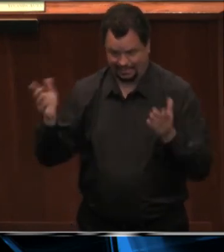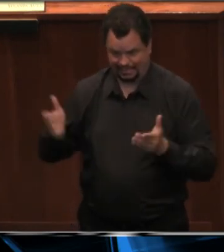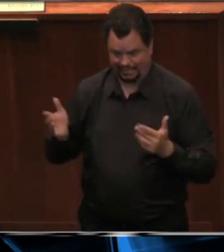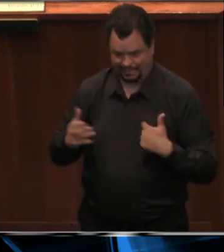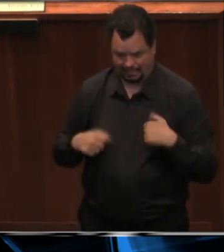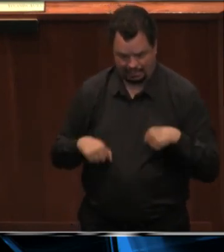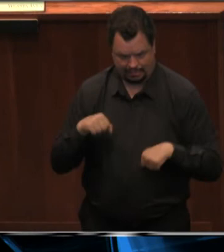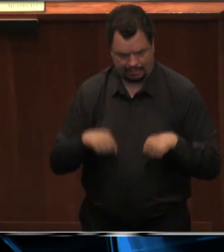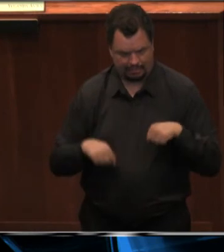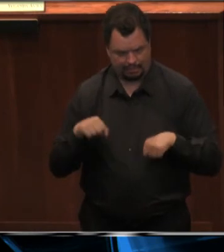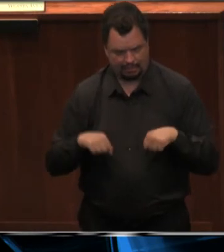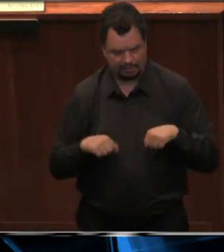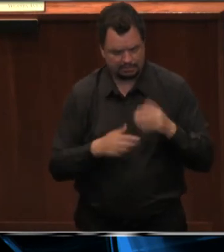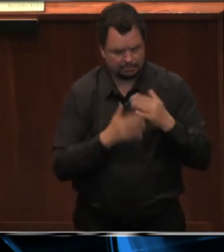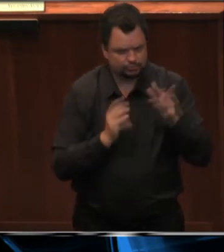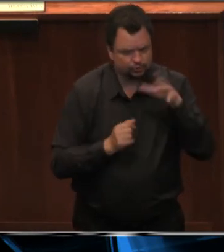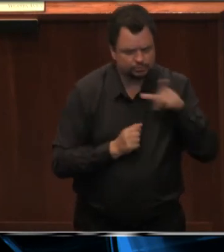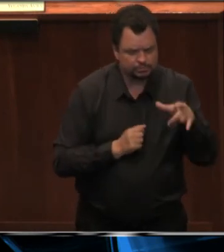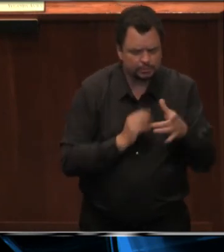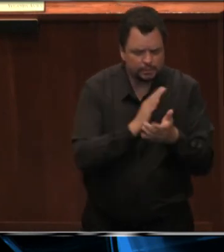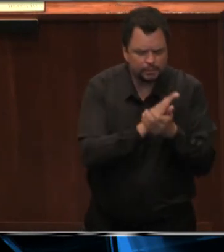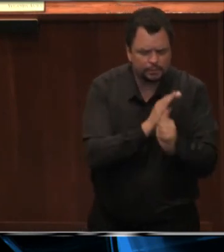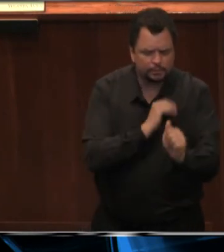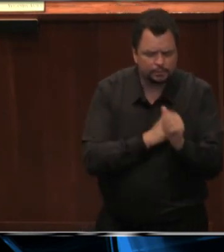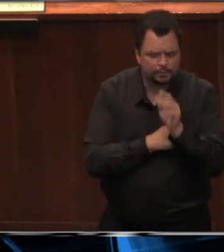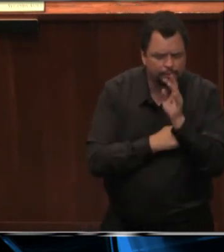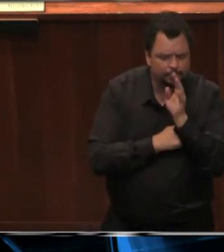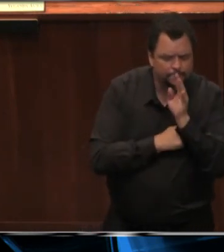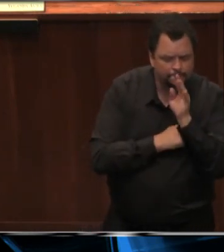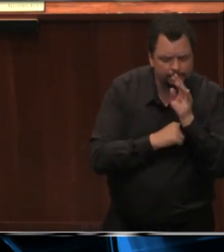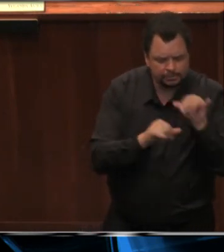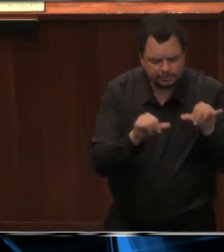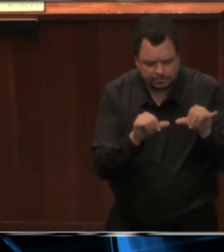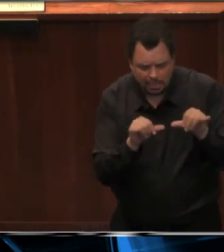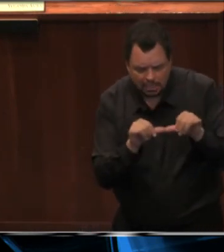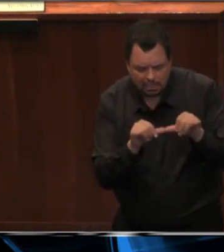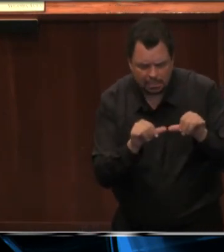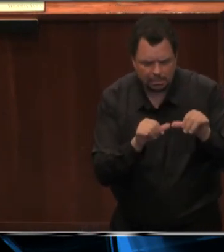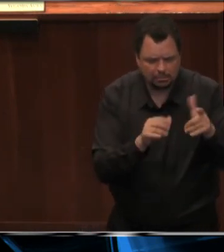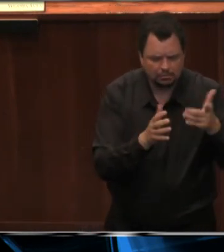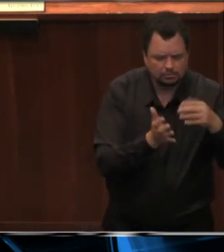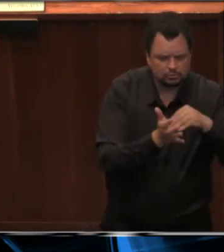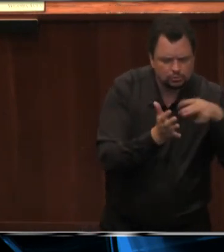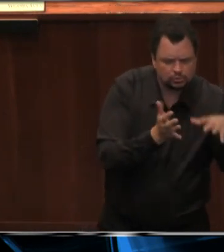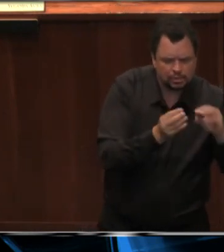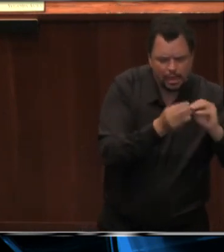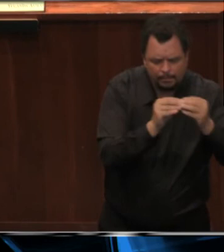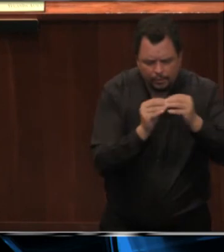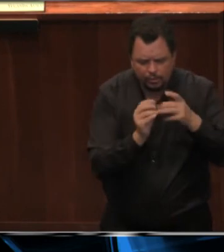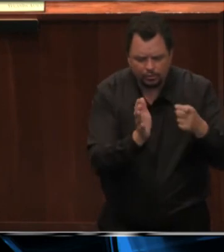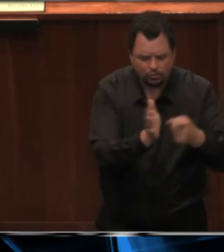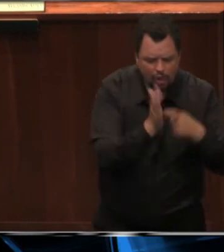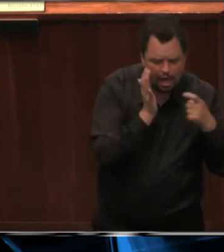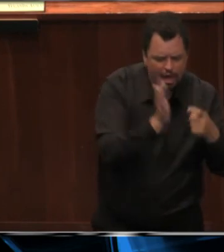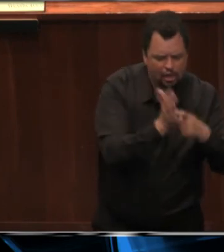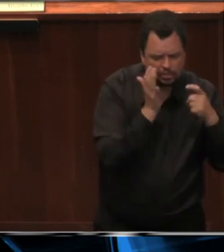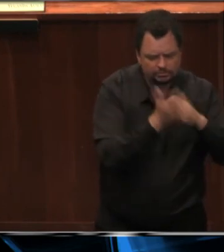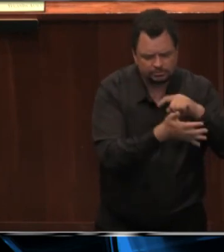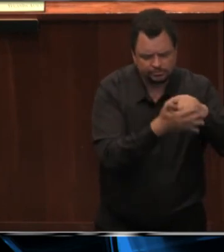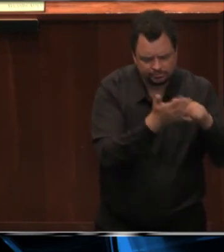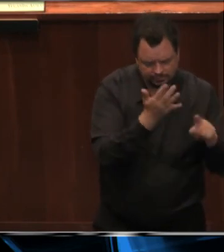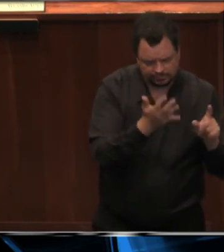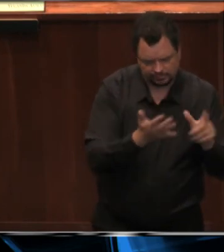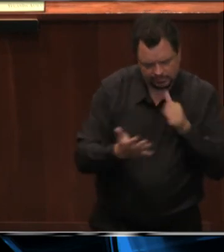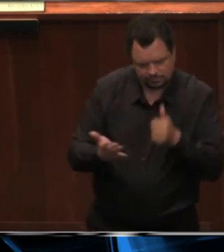of children in the rooms, our demands for requirements instead of suggestions and recommendations. But I want you to think